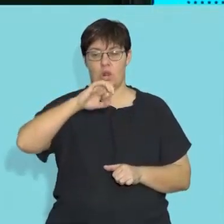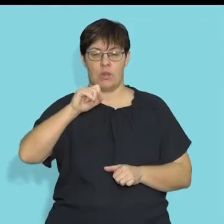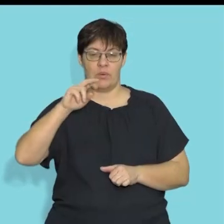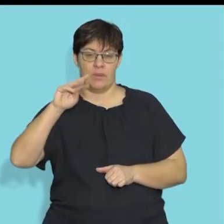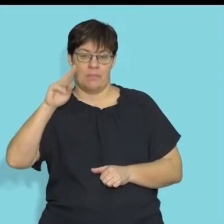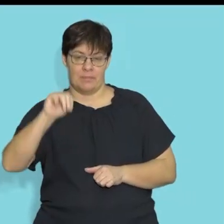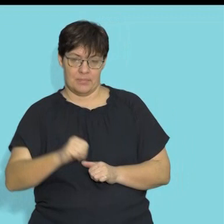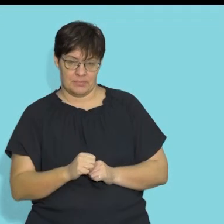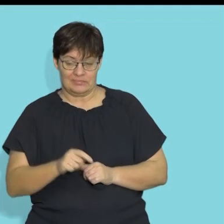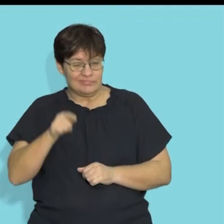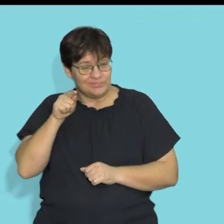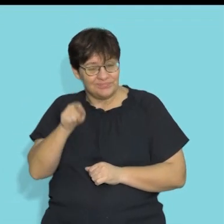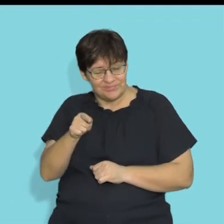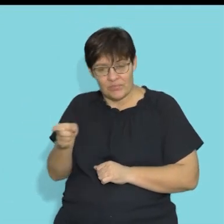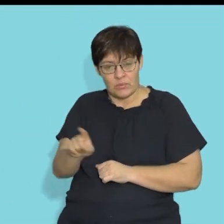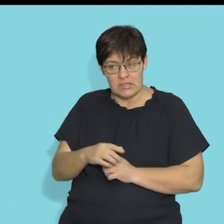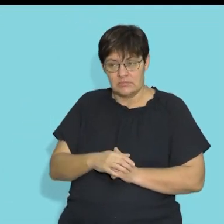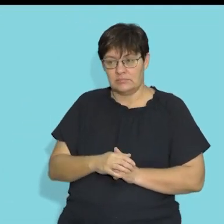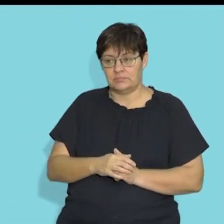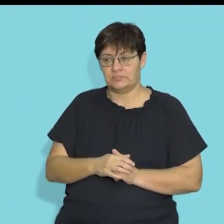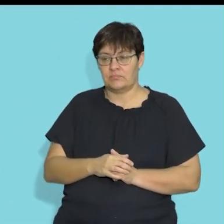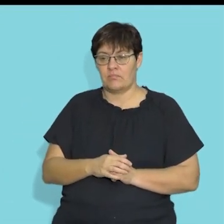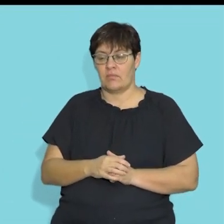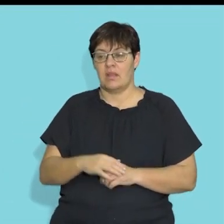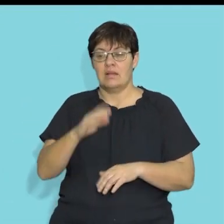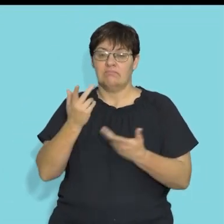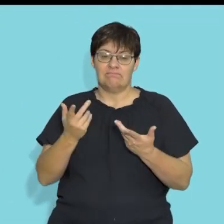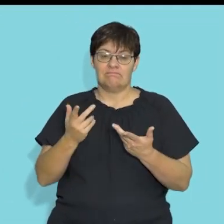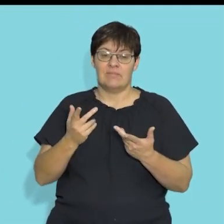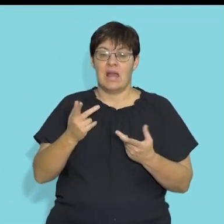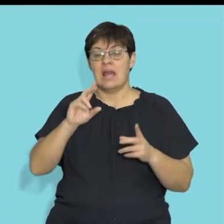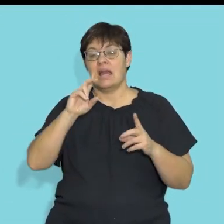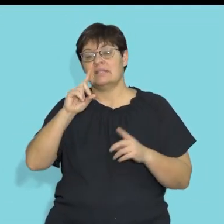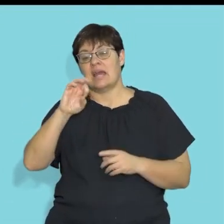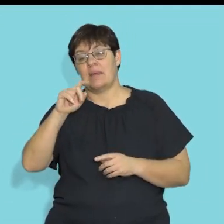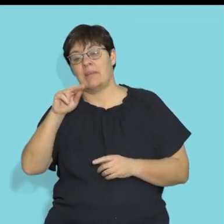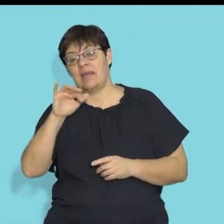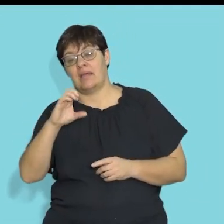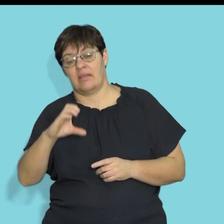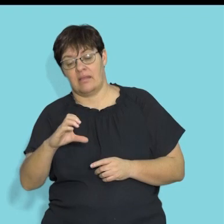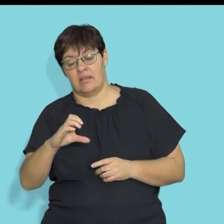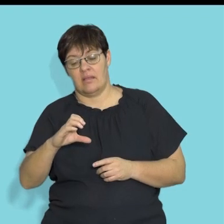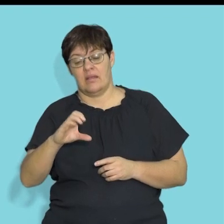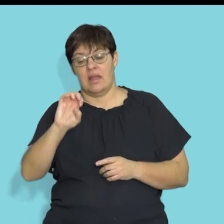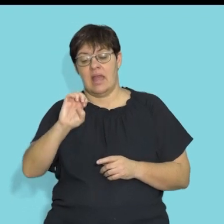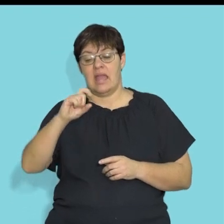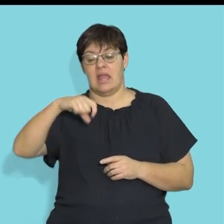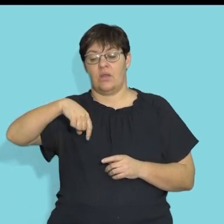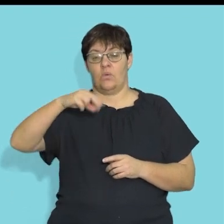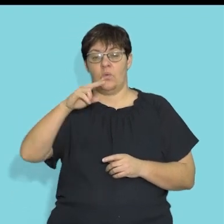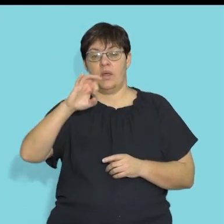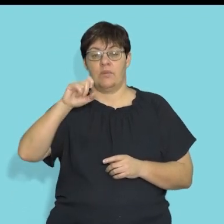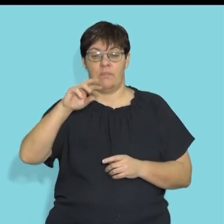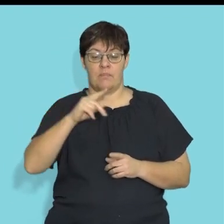Now, chemical equilibrium is a type of dynamic equilibrium when the rate of the